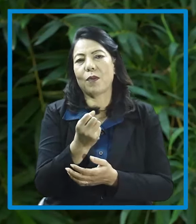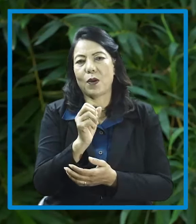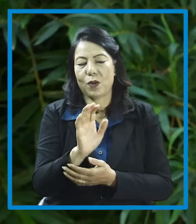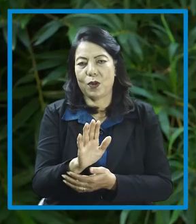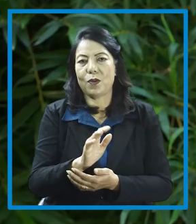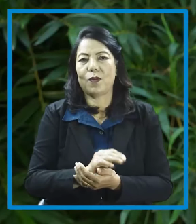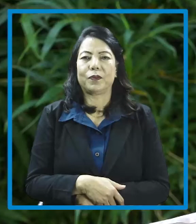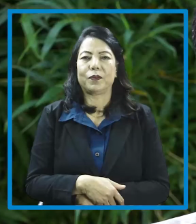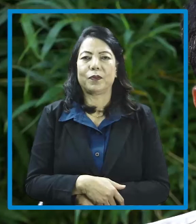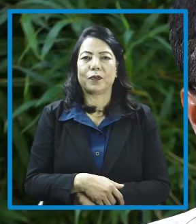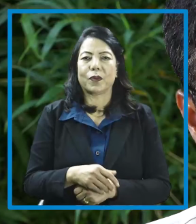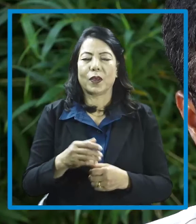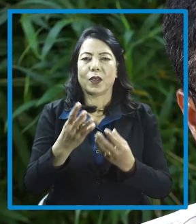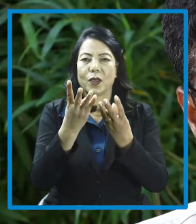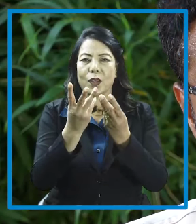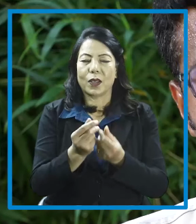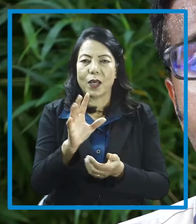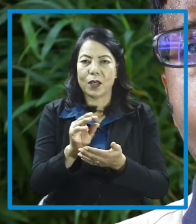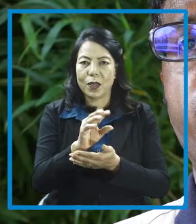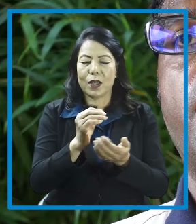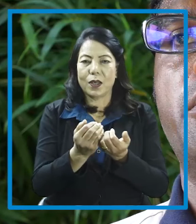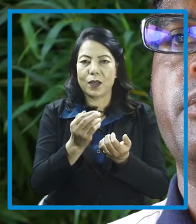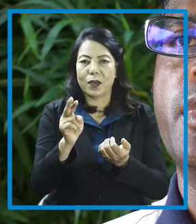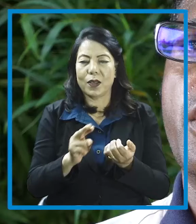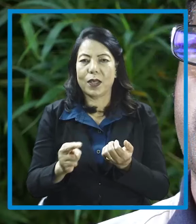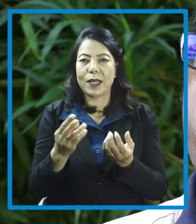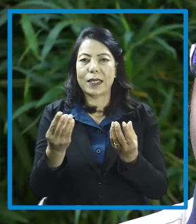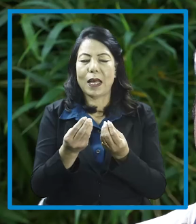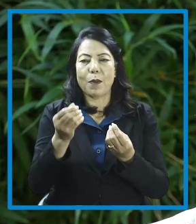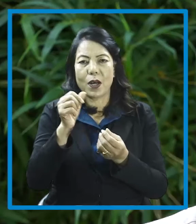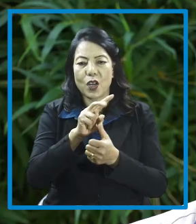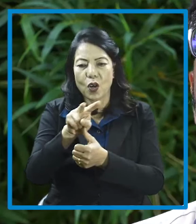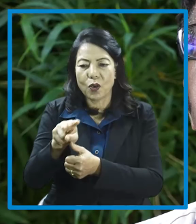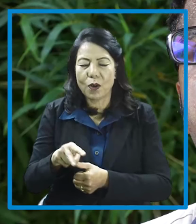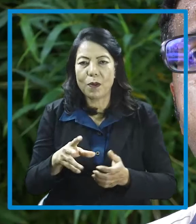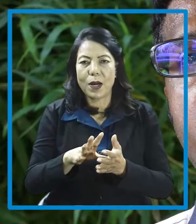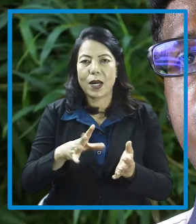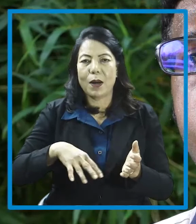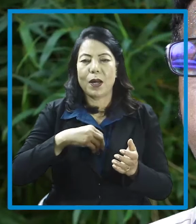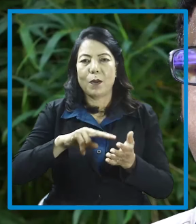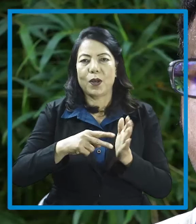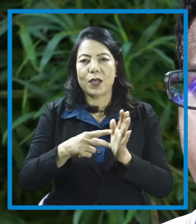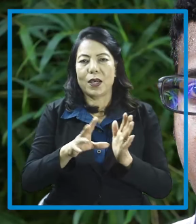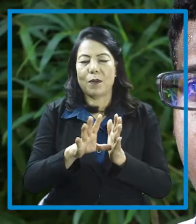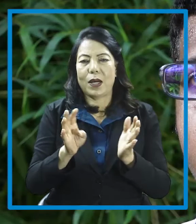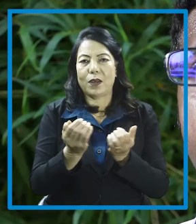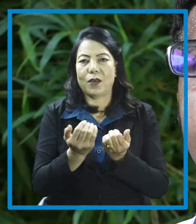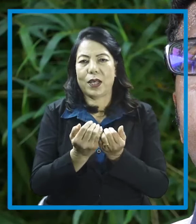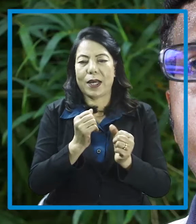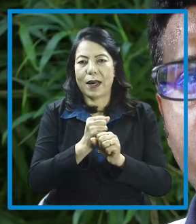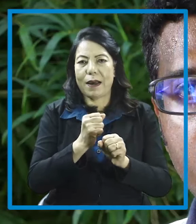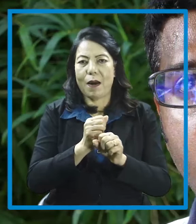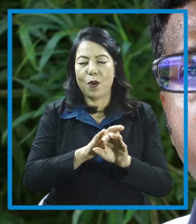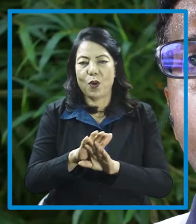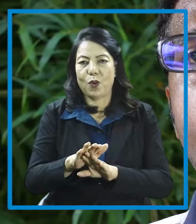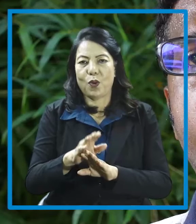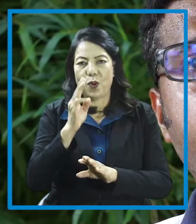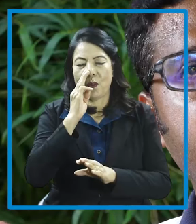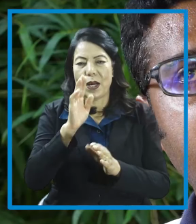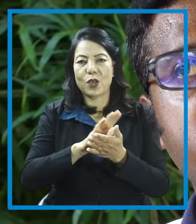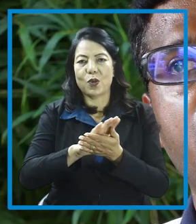are exiting. We have seen the trajectory with our, you know, midline data collection, you know, and also the